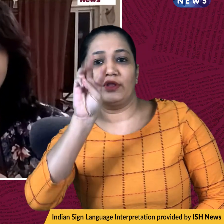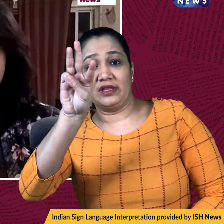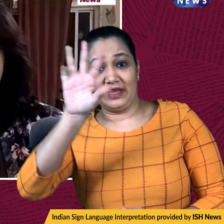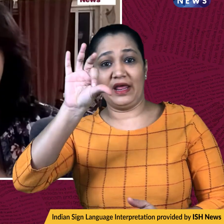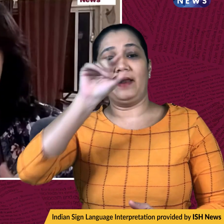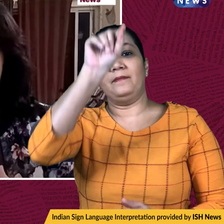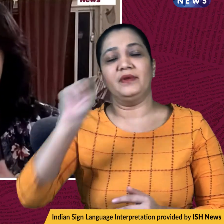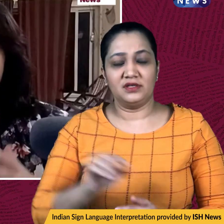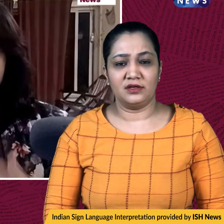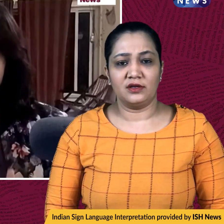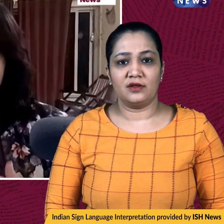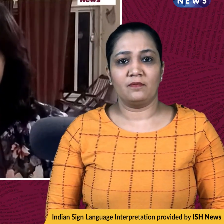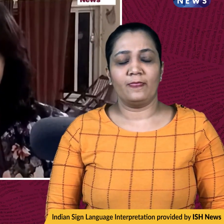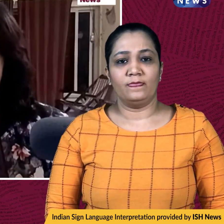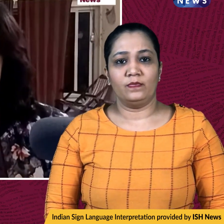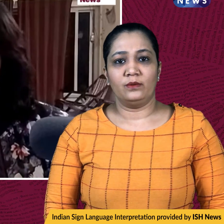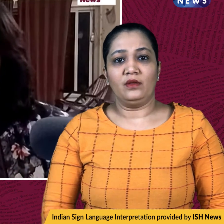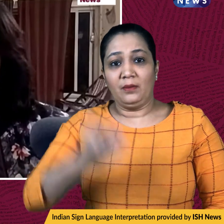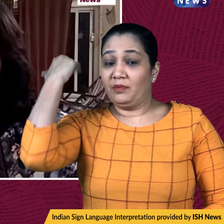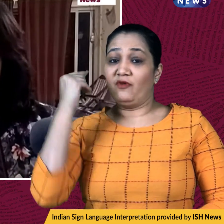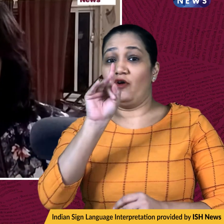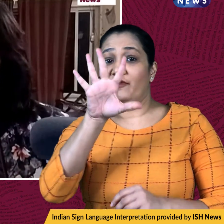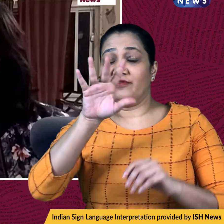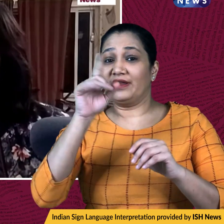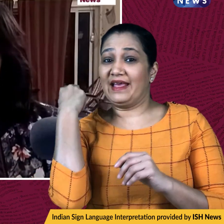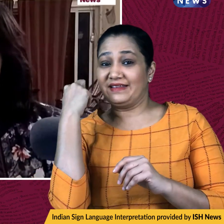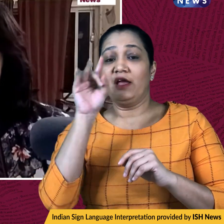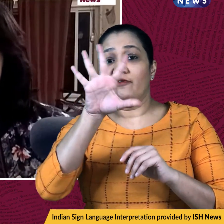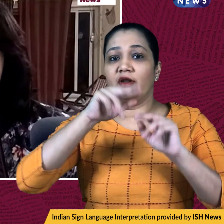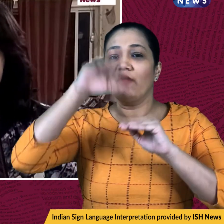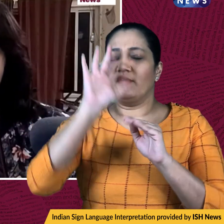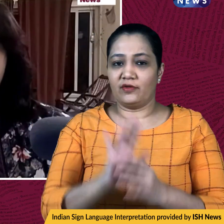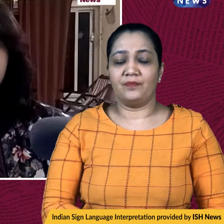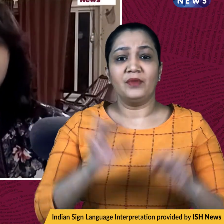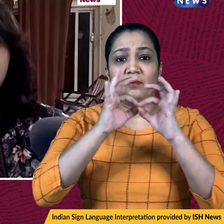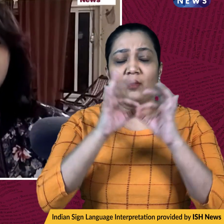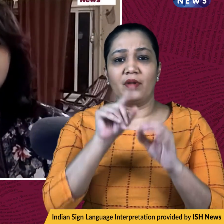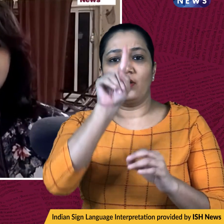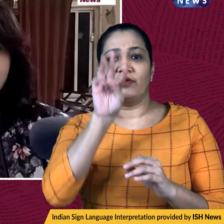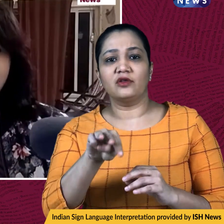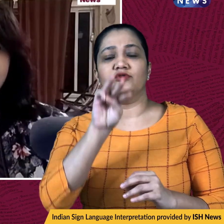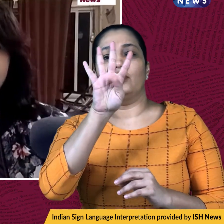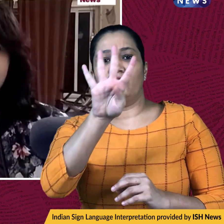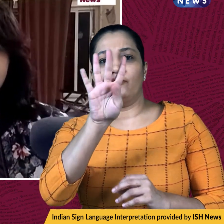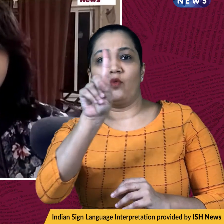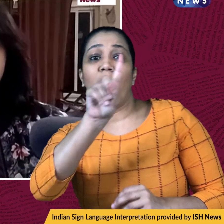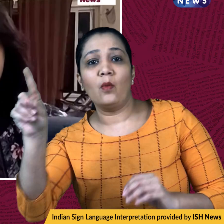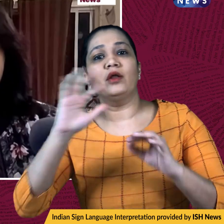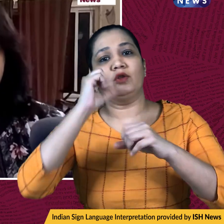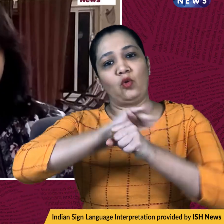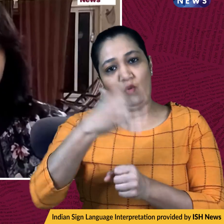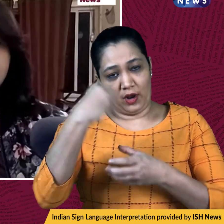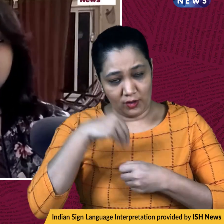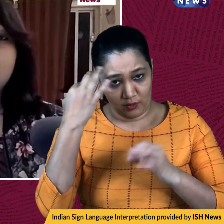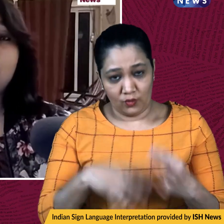13.39% as well. It was slightly over 15% yesterday. Mumbai has recorded 1,411 new COVID cases in the